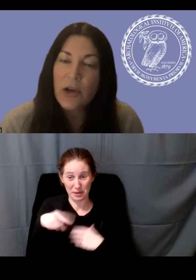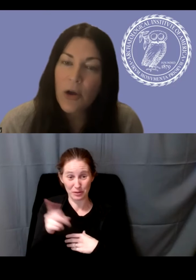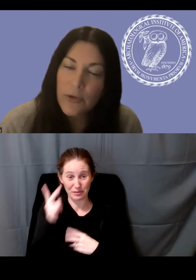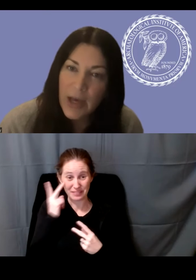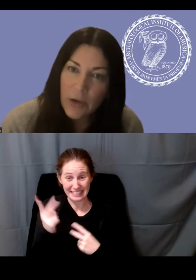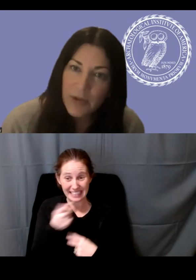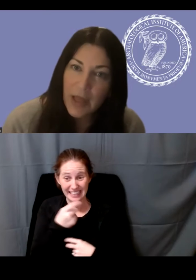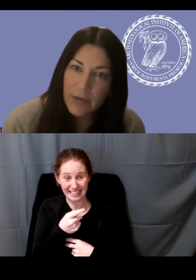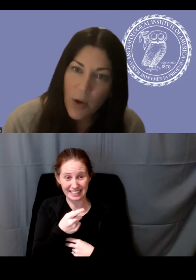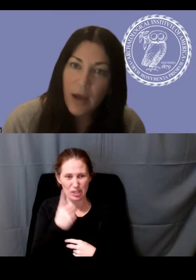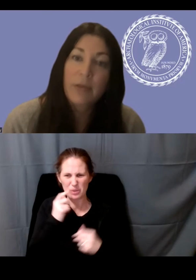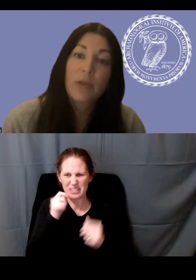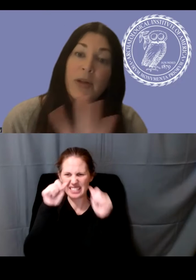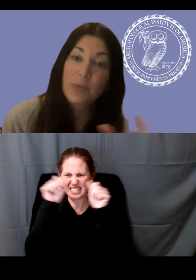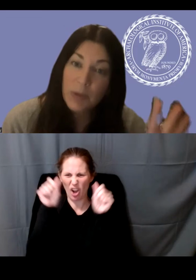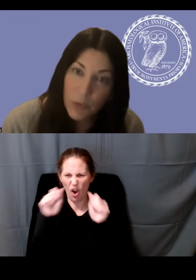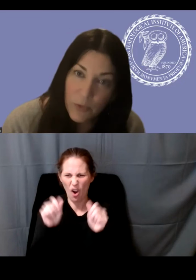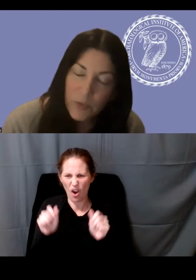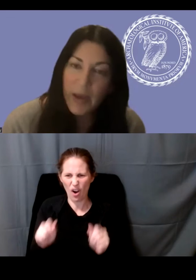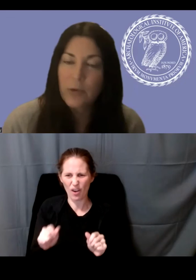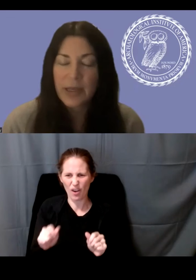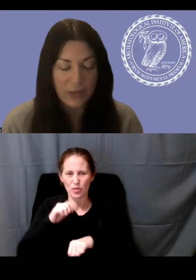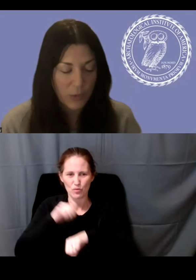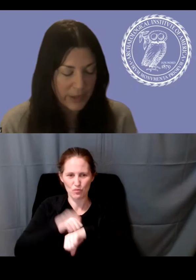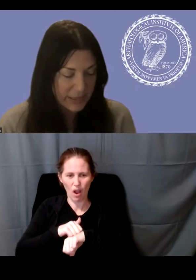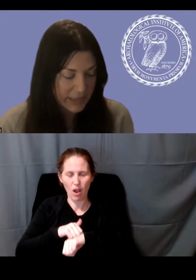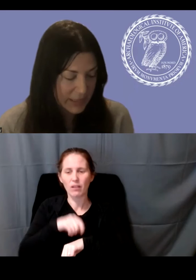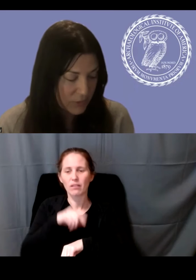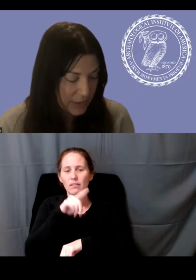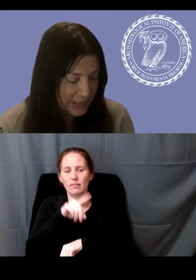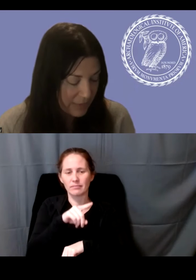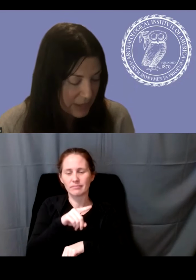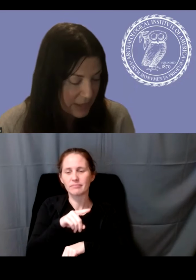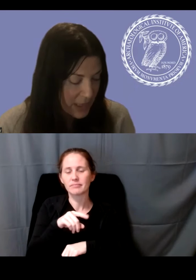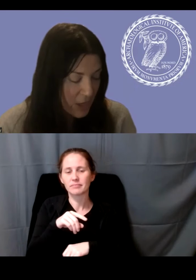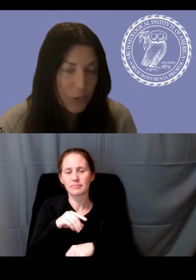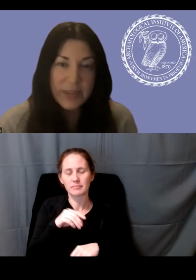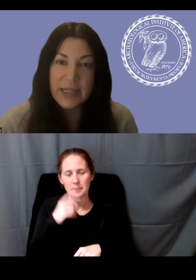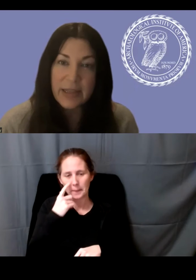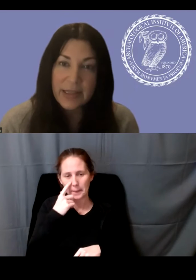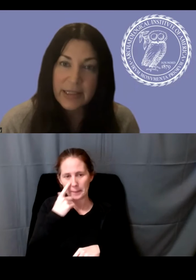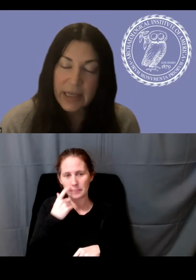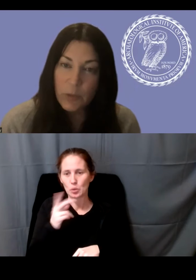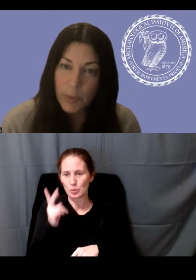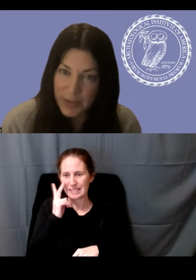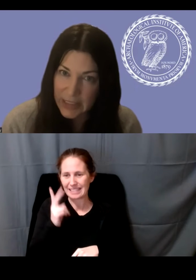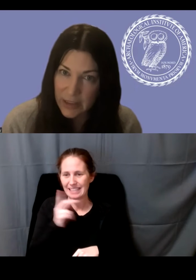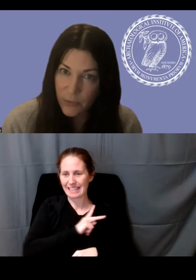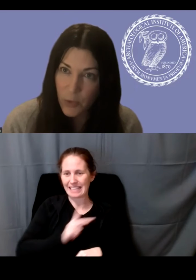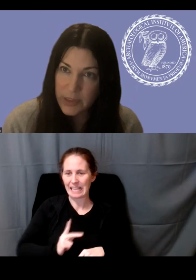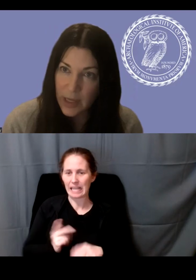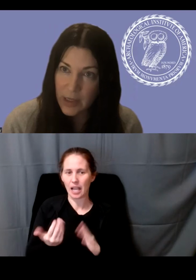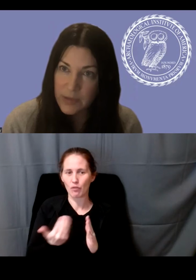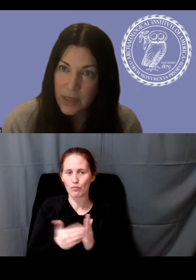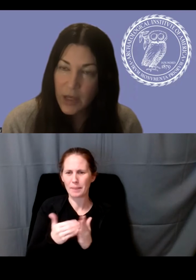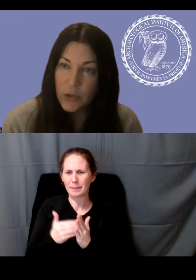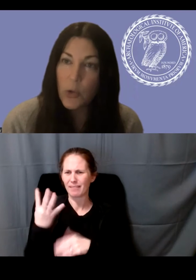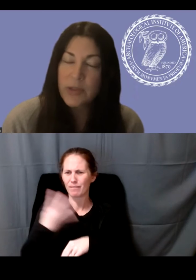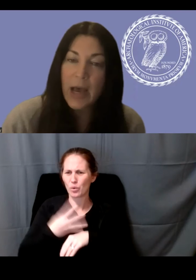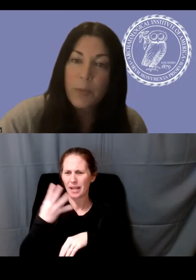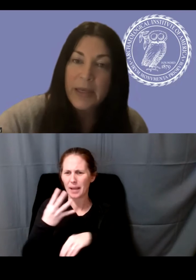see carved out of the live rock, though it has been moved by UNESCO in the 60s and early 70s, you see this king repeated 4